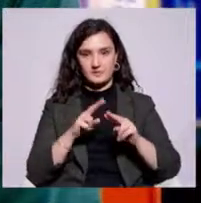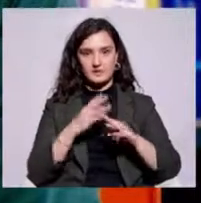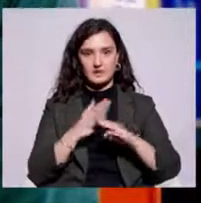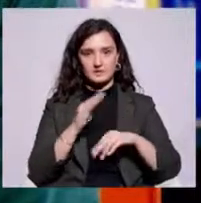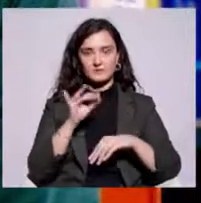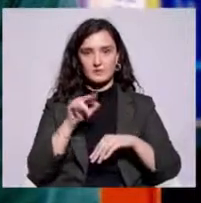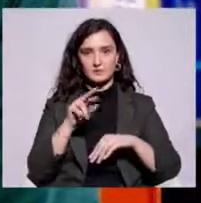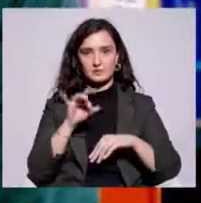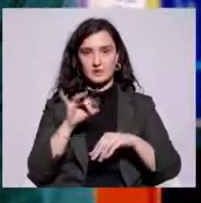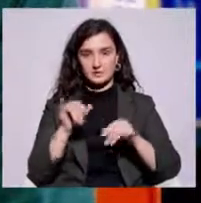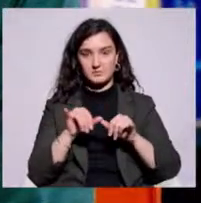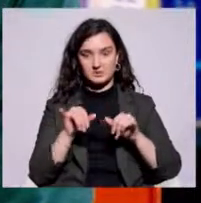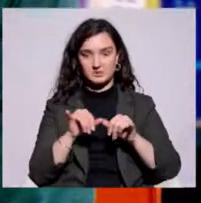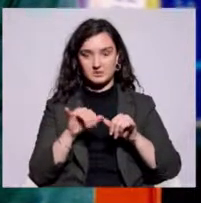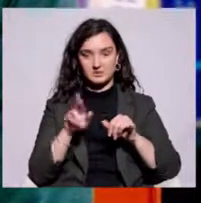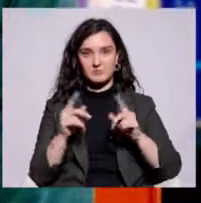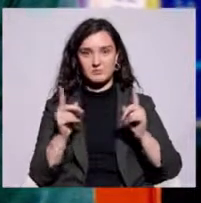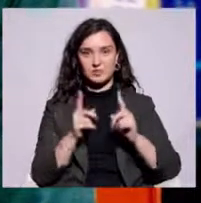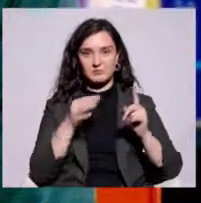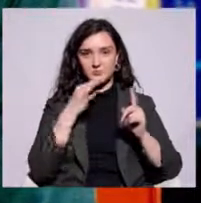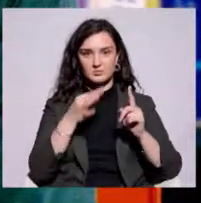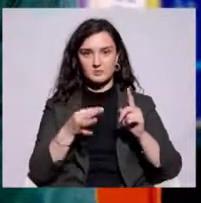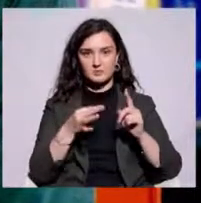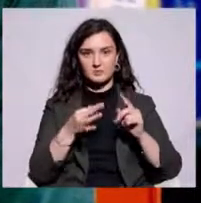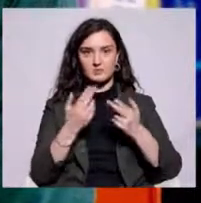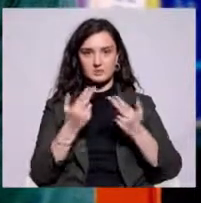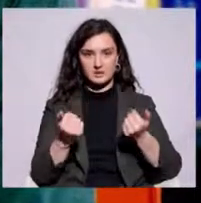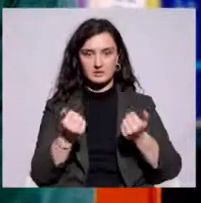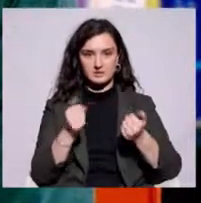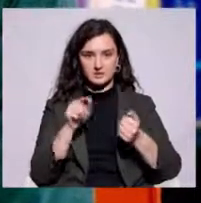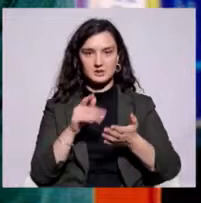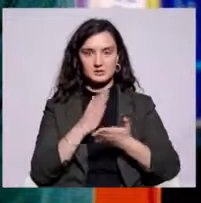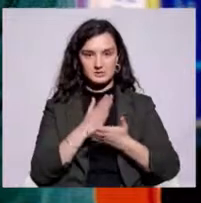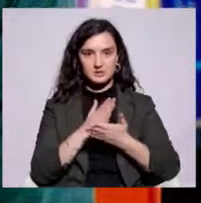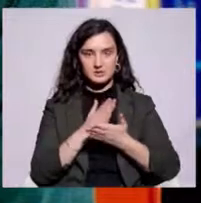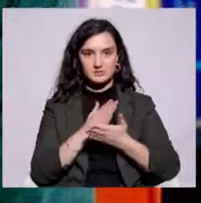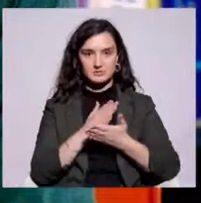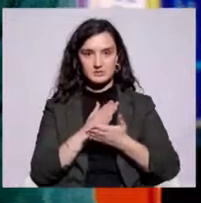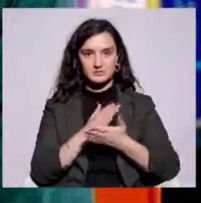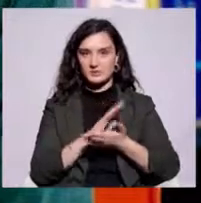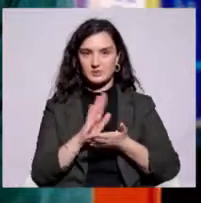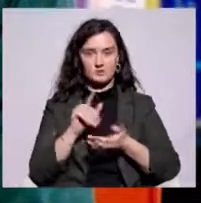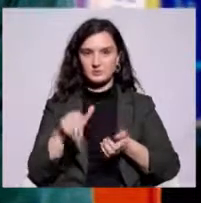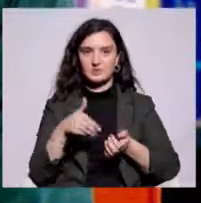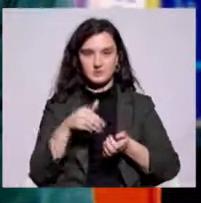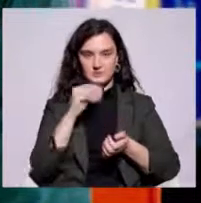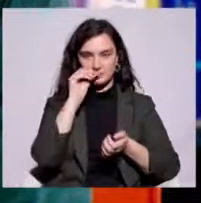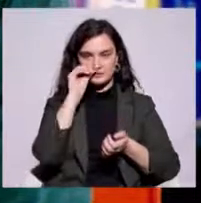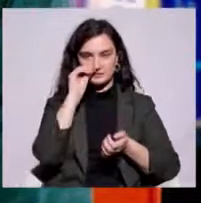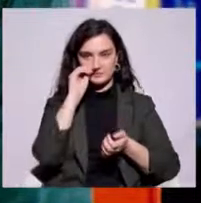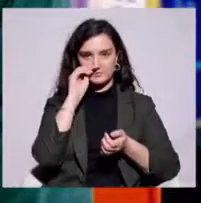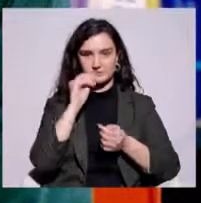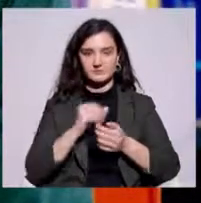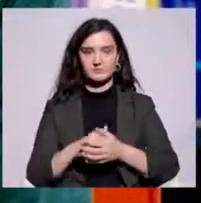the desk? And for the short answers, yes, there is. No, there